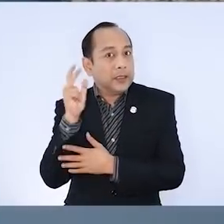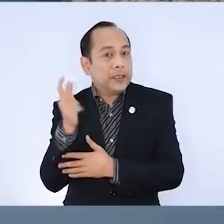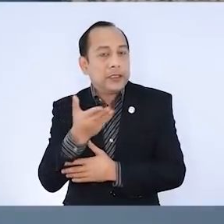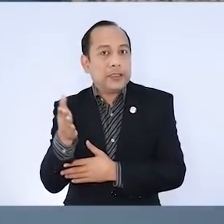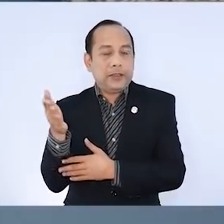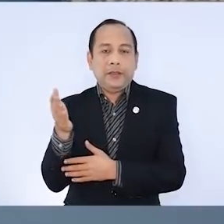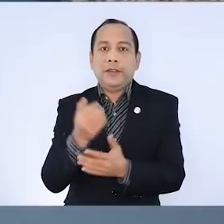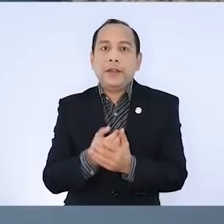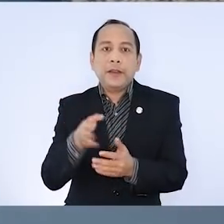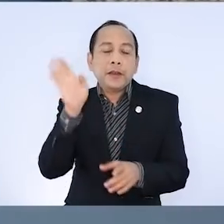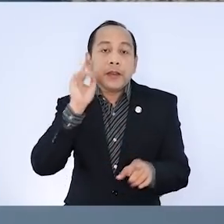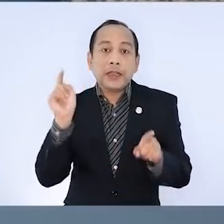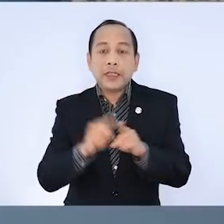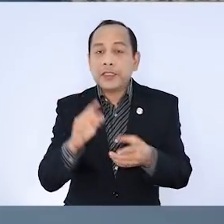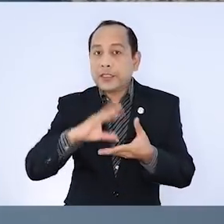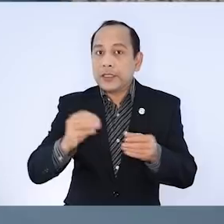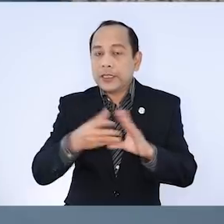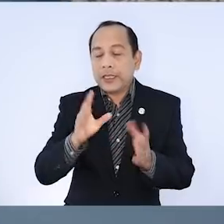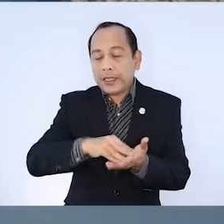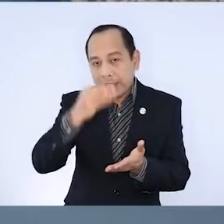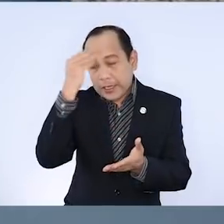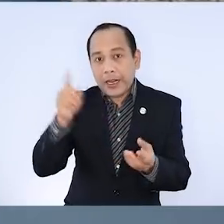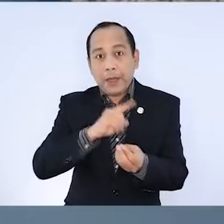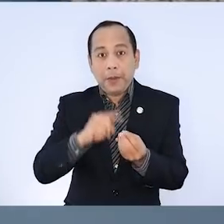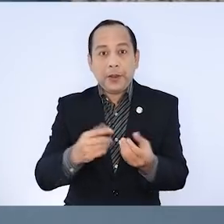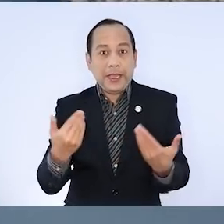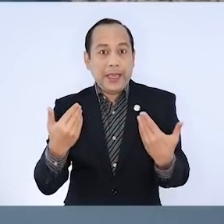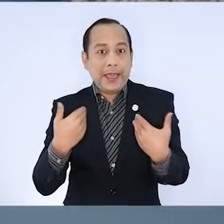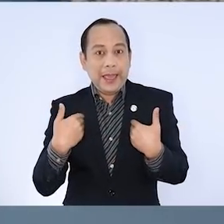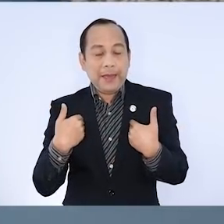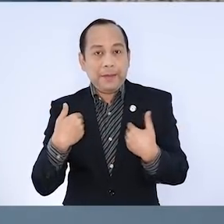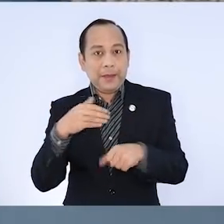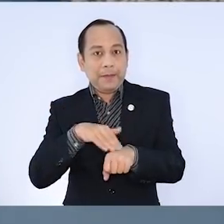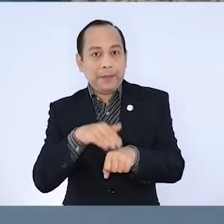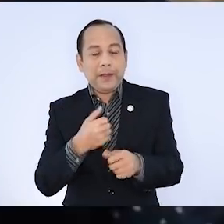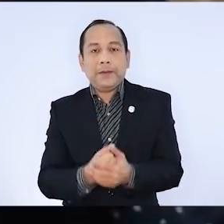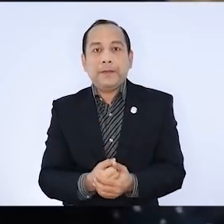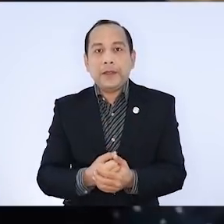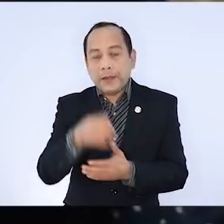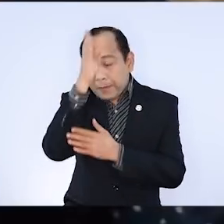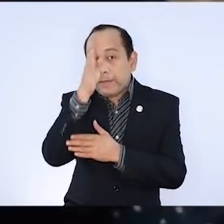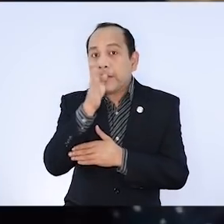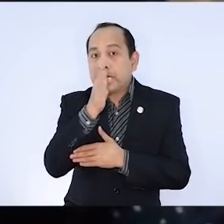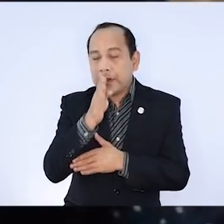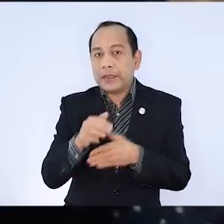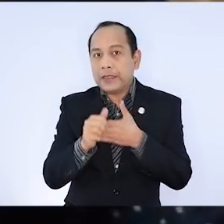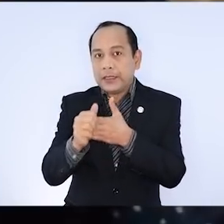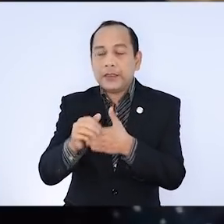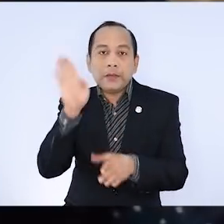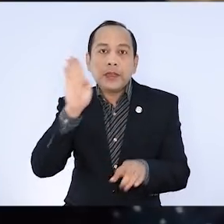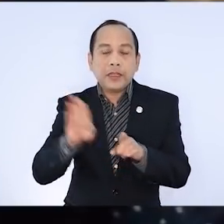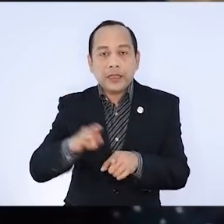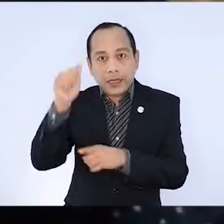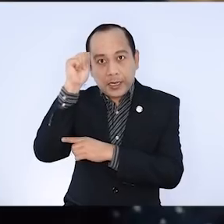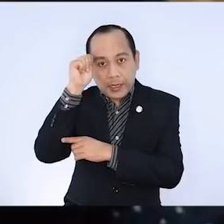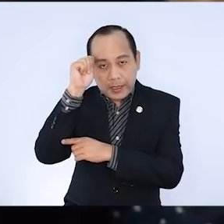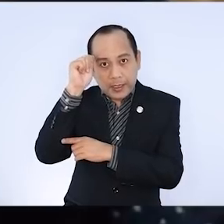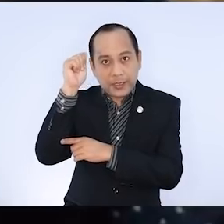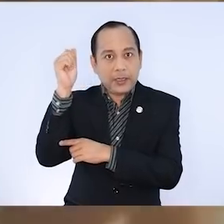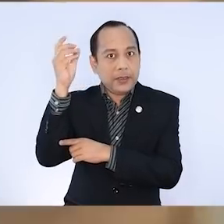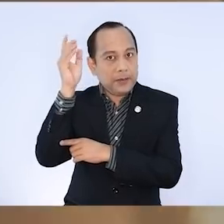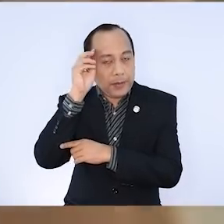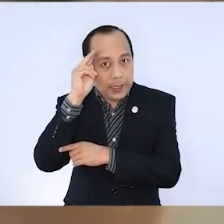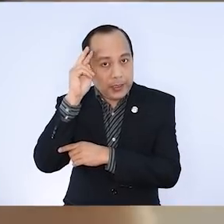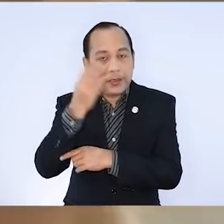the brethren's stories and learned about having pets. The Buklod chairperson, Brother Arvin Fabico,